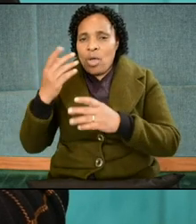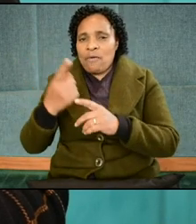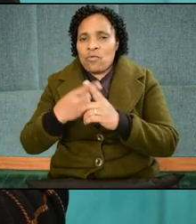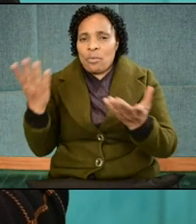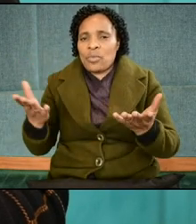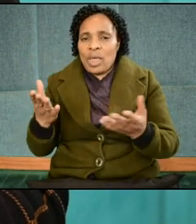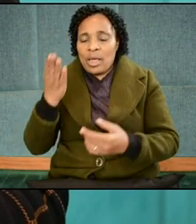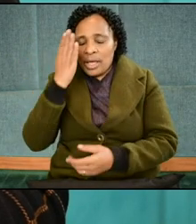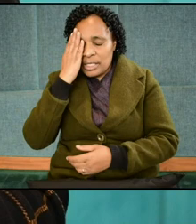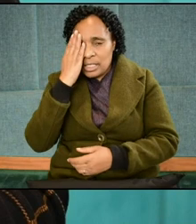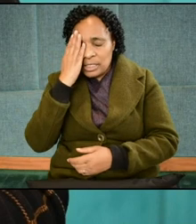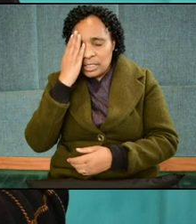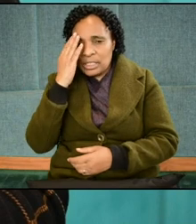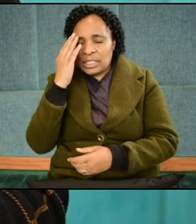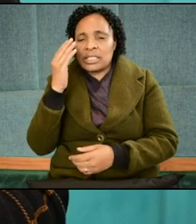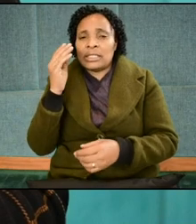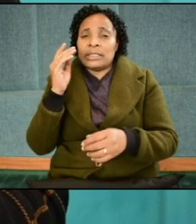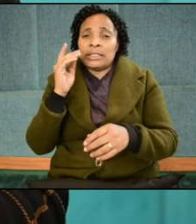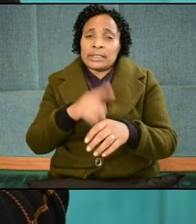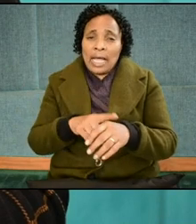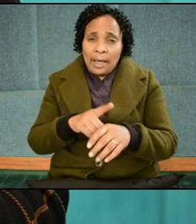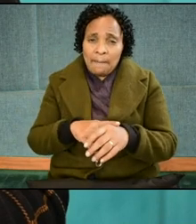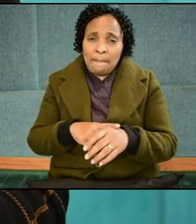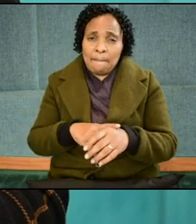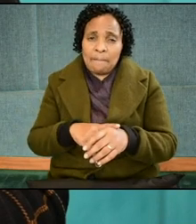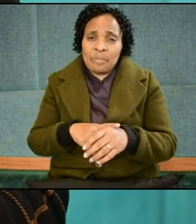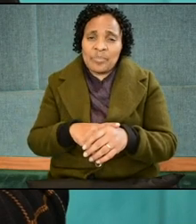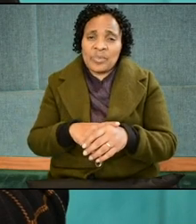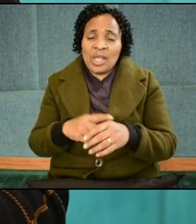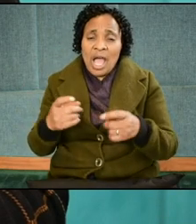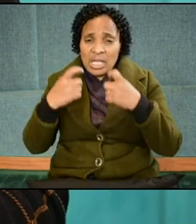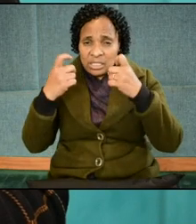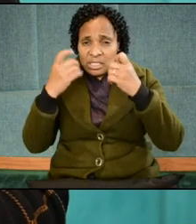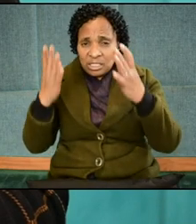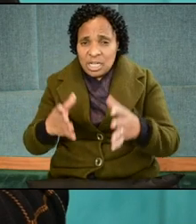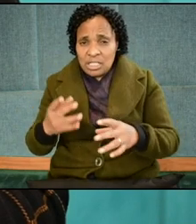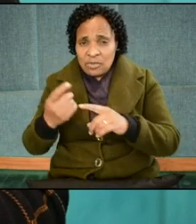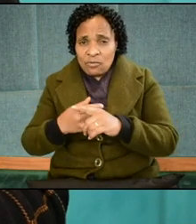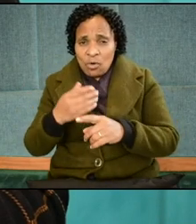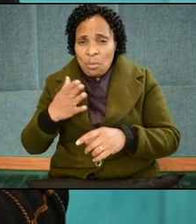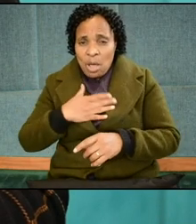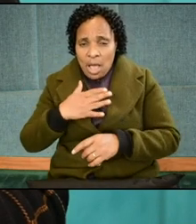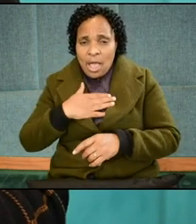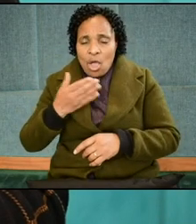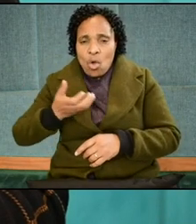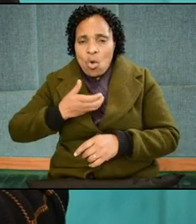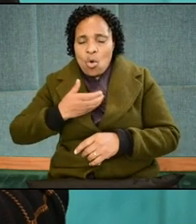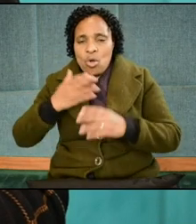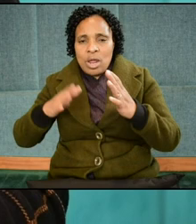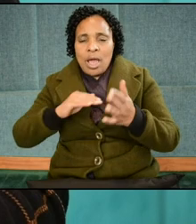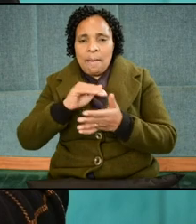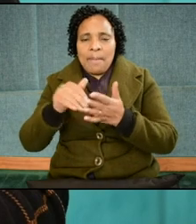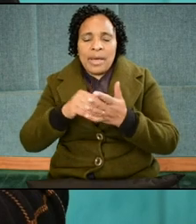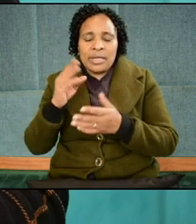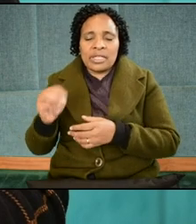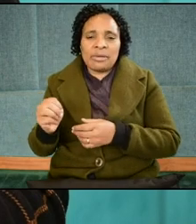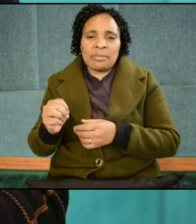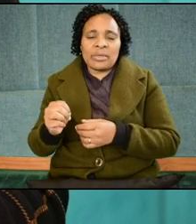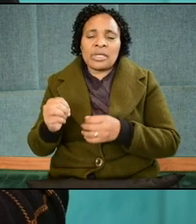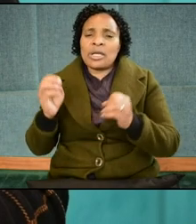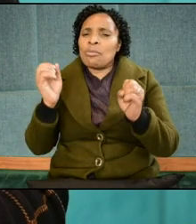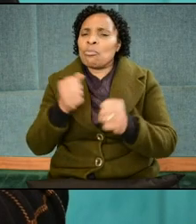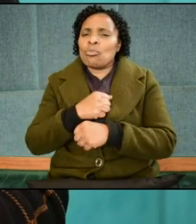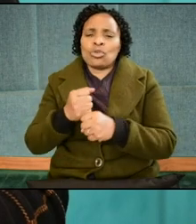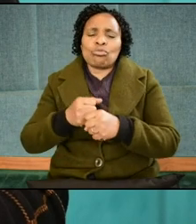Israelites, since he was as zealous for my honor among them as I am. I did